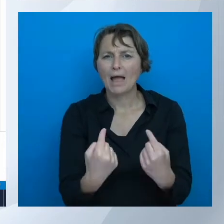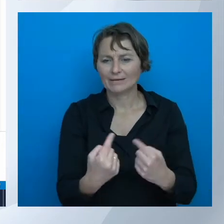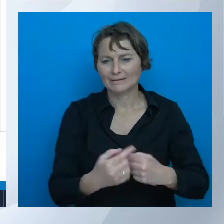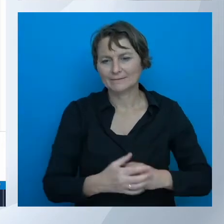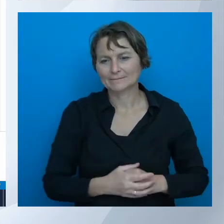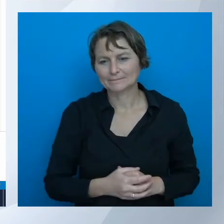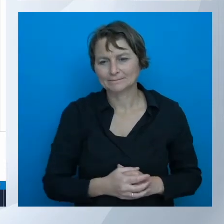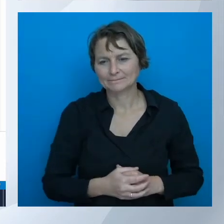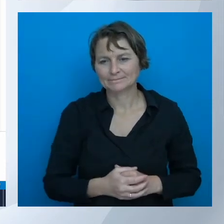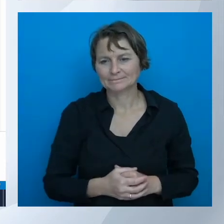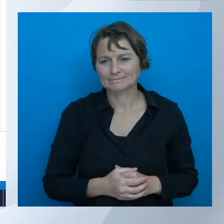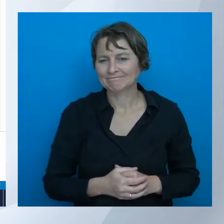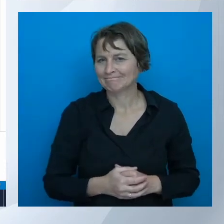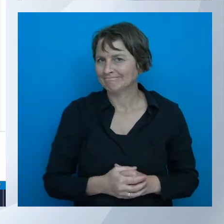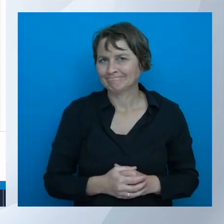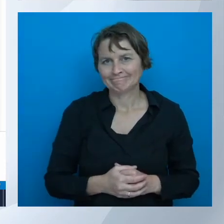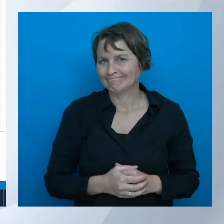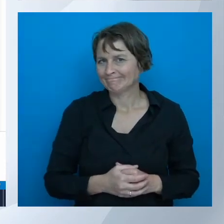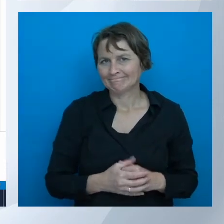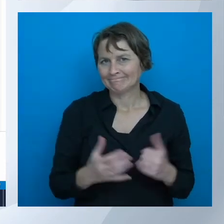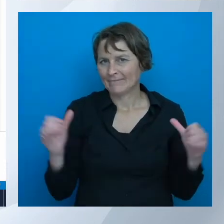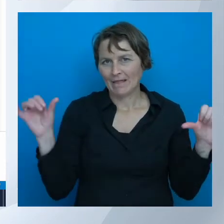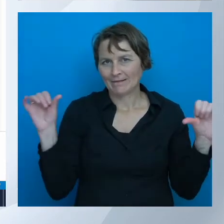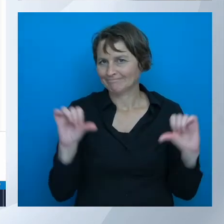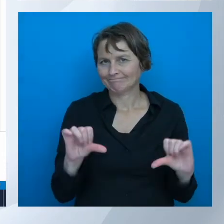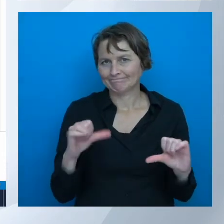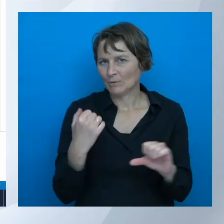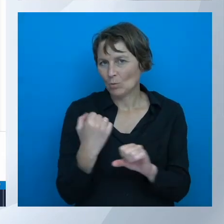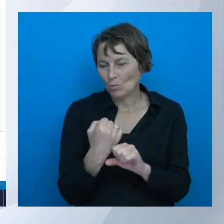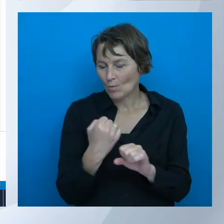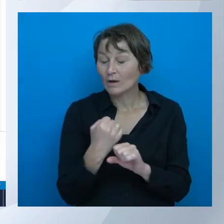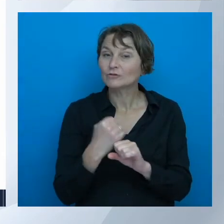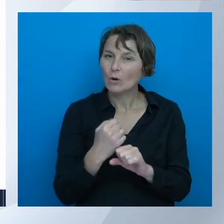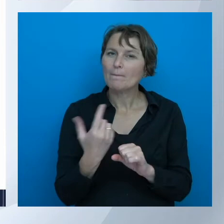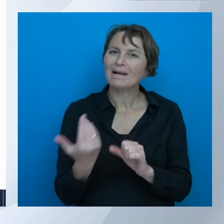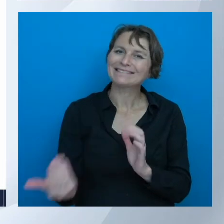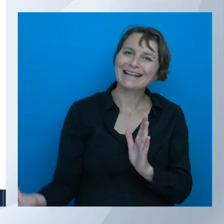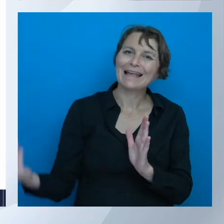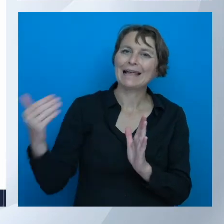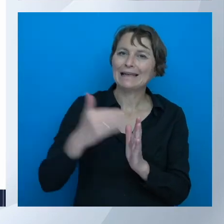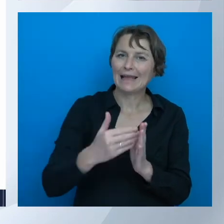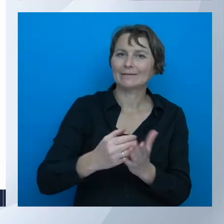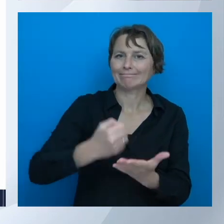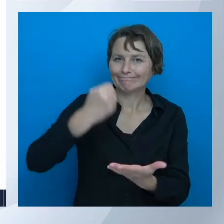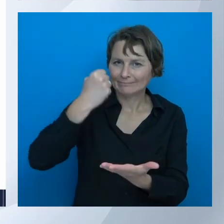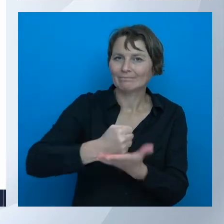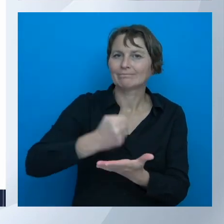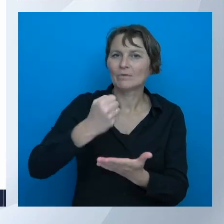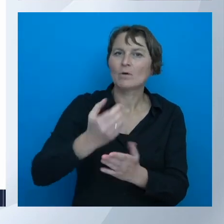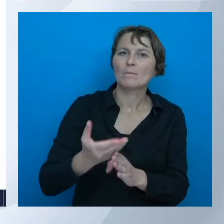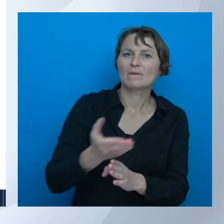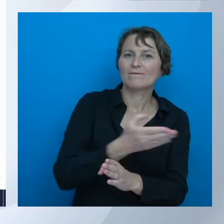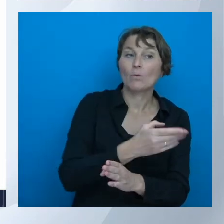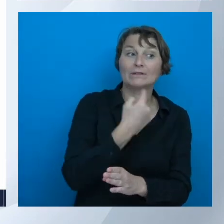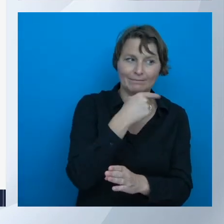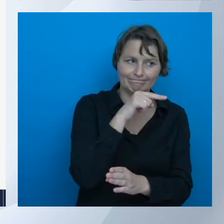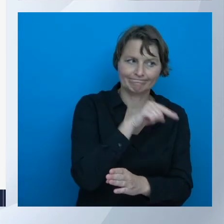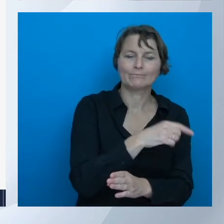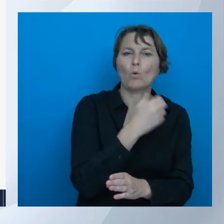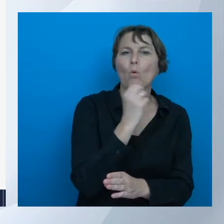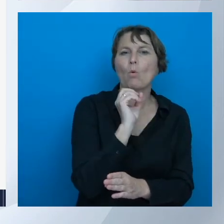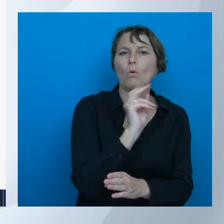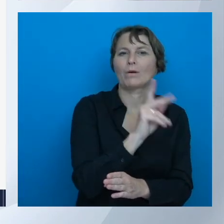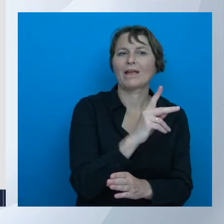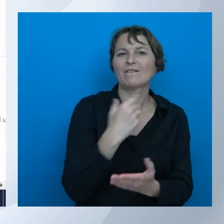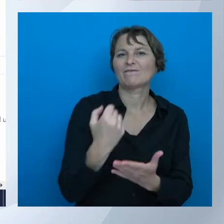working properly, then it fails. So I need to authenticate against this Azure function. Now, what you will need to do in order to get that